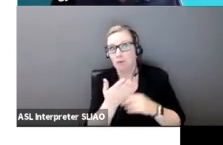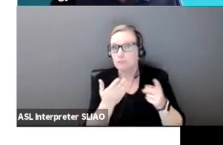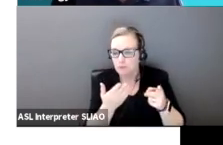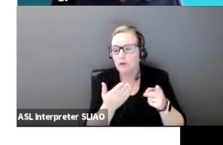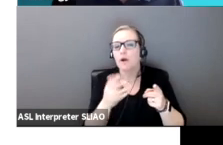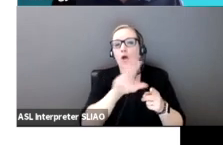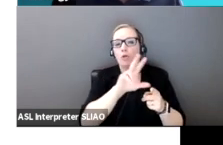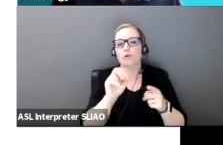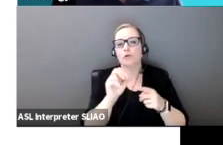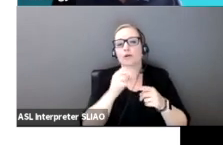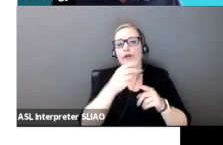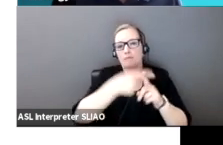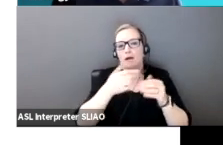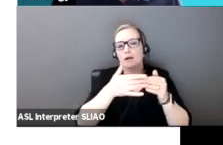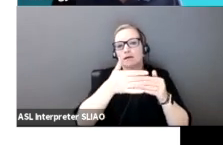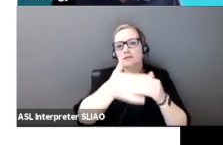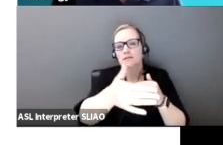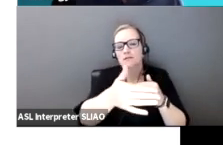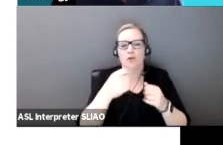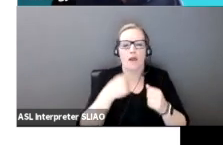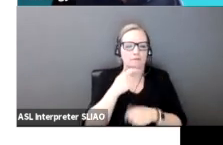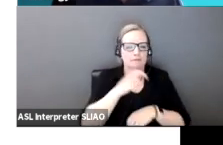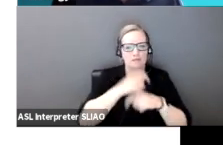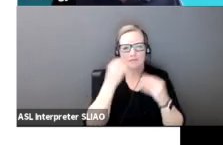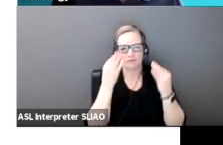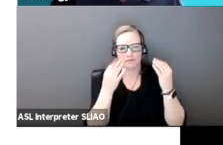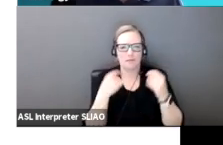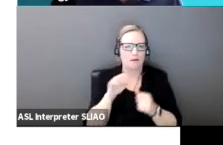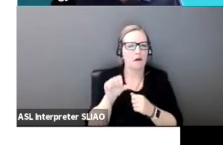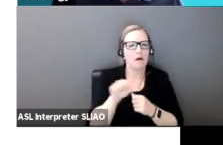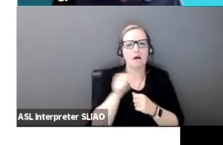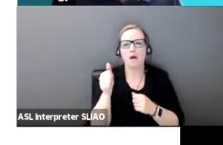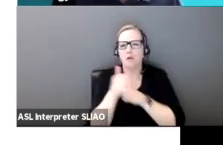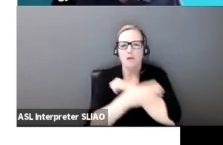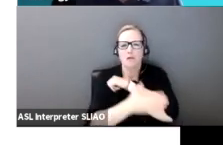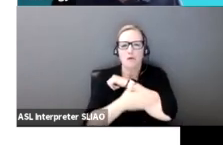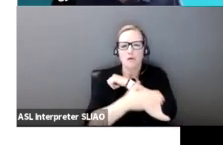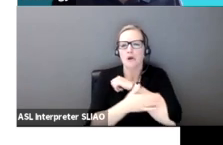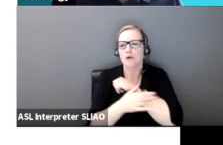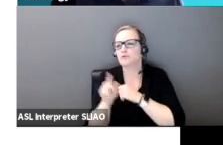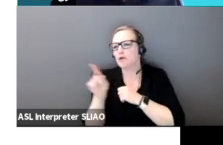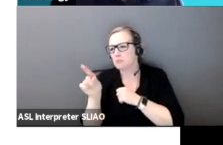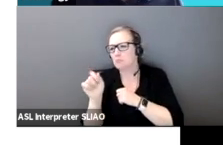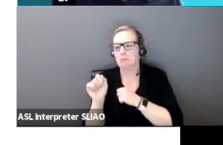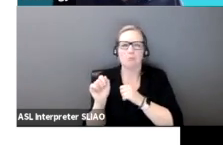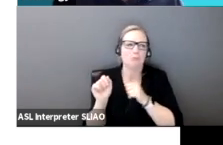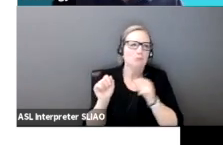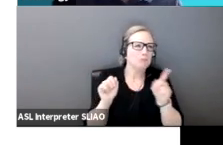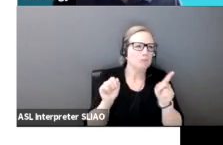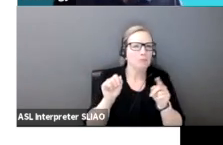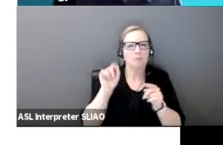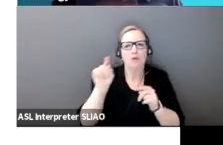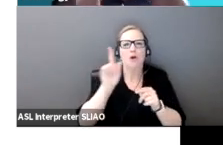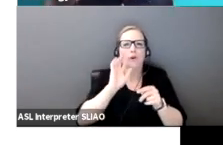which countries you actually want to file in. It doesn't take the place of a national filing. It just provides